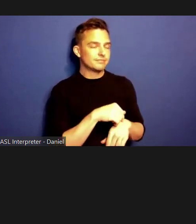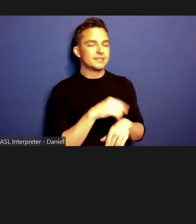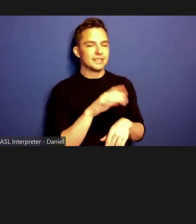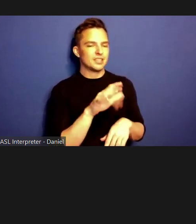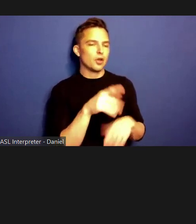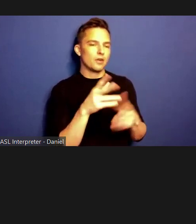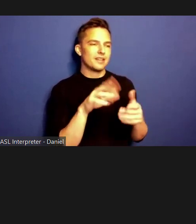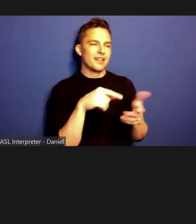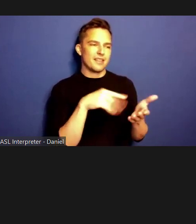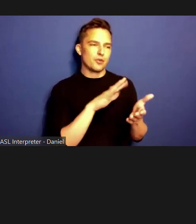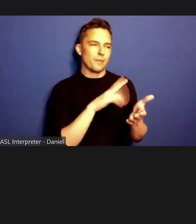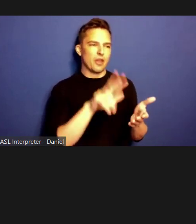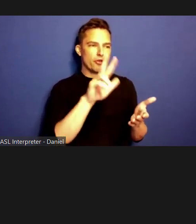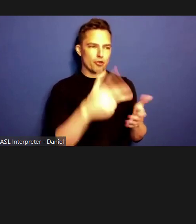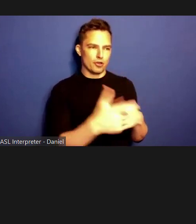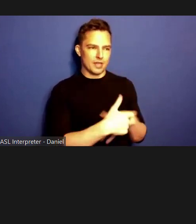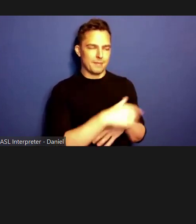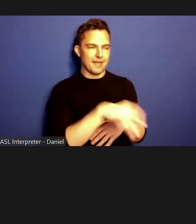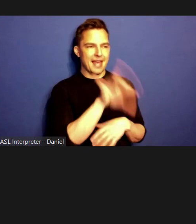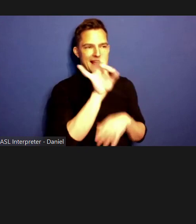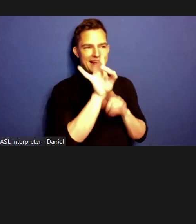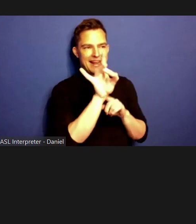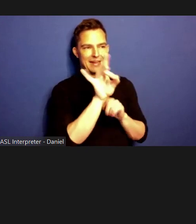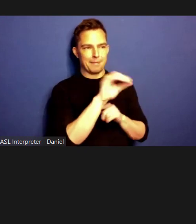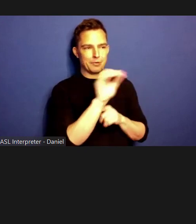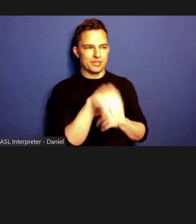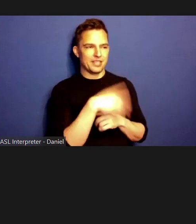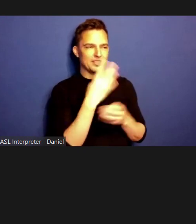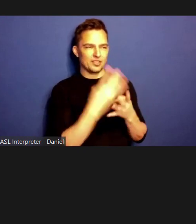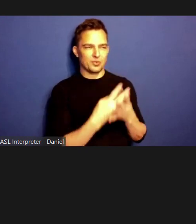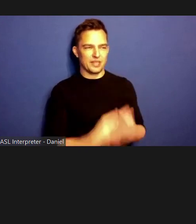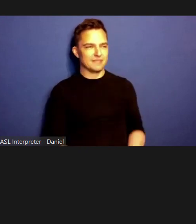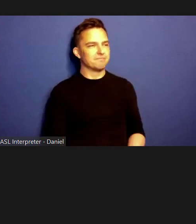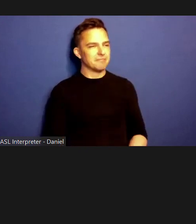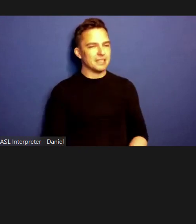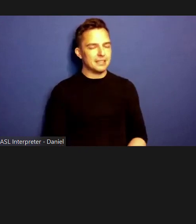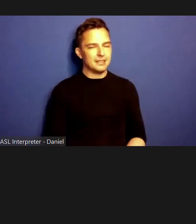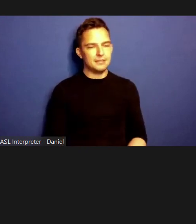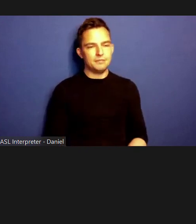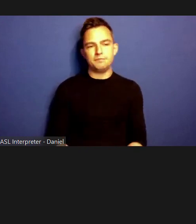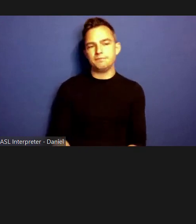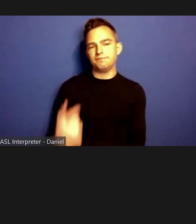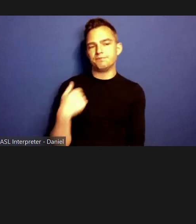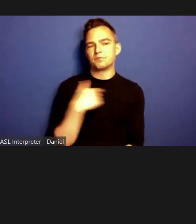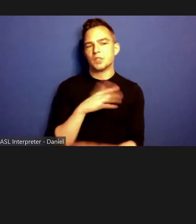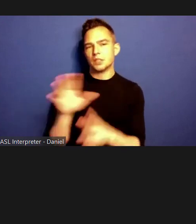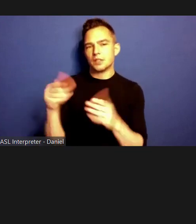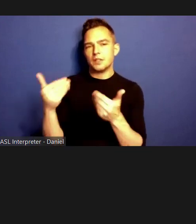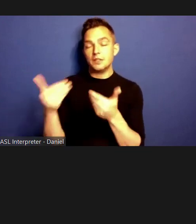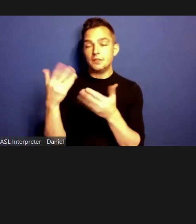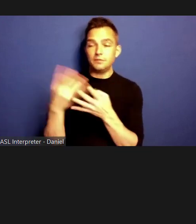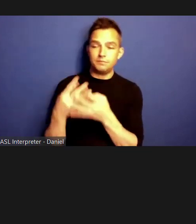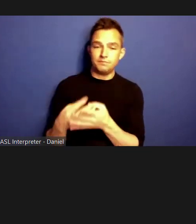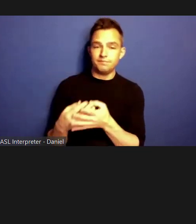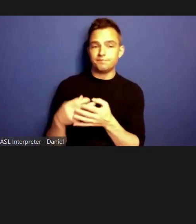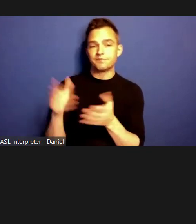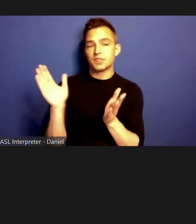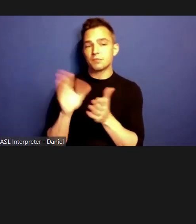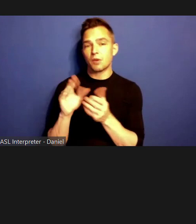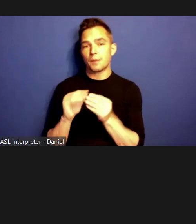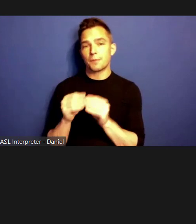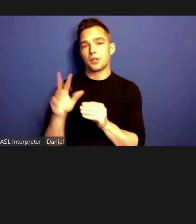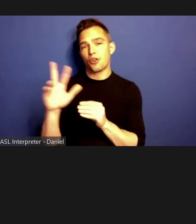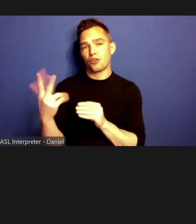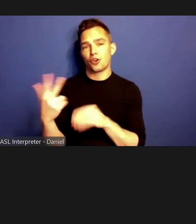third time those children, that 8%, would be screened. So now we'll screen this, as William said, this small number of children a